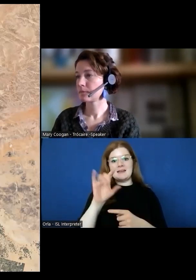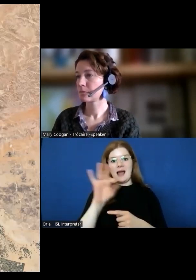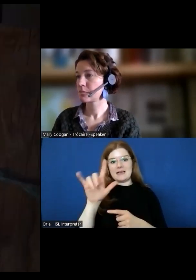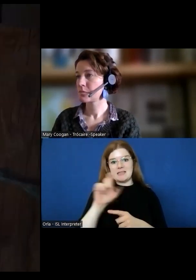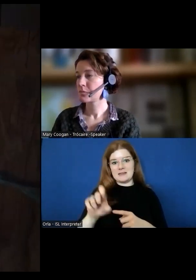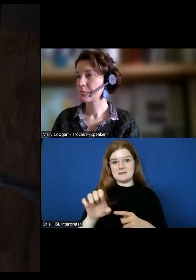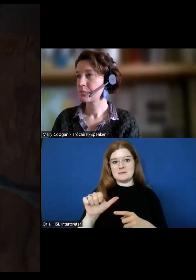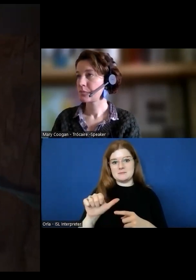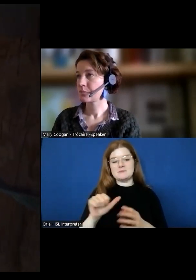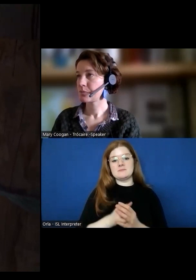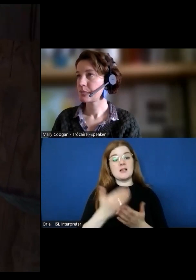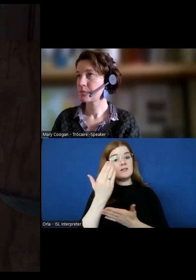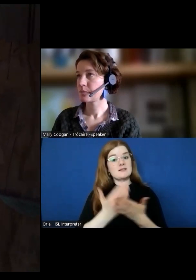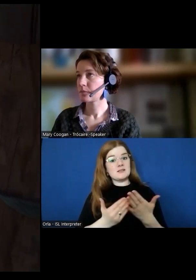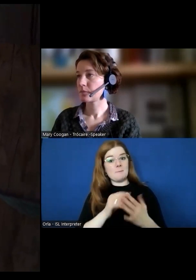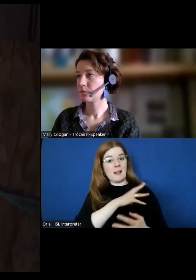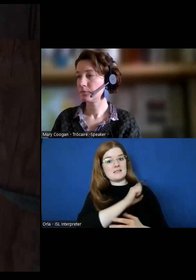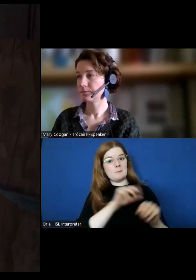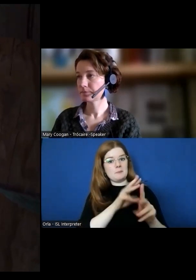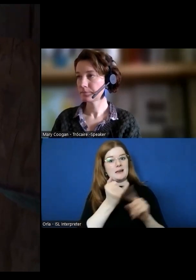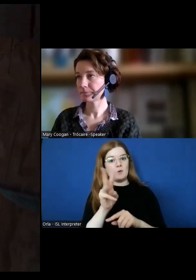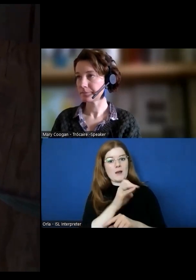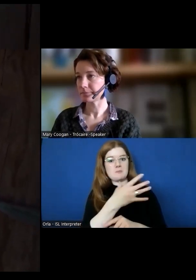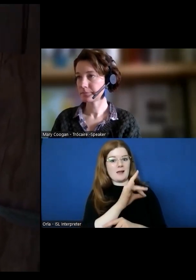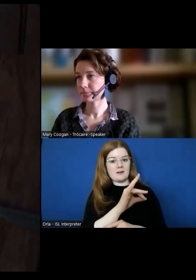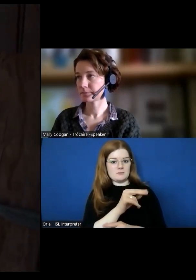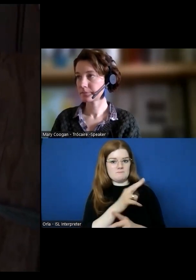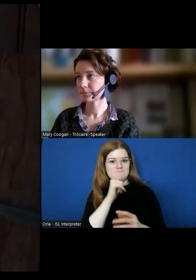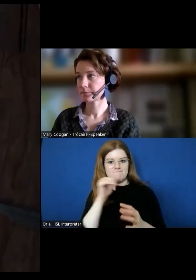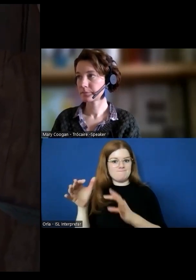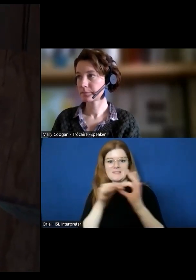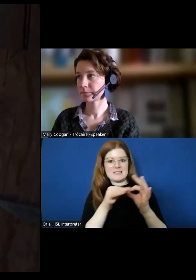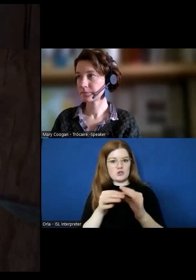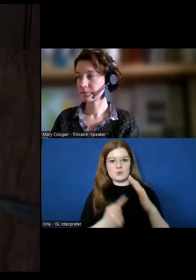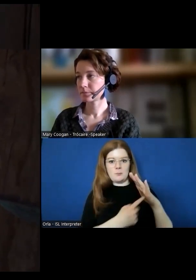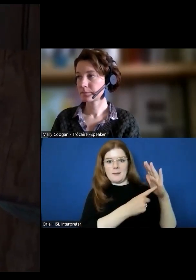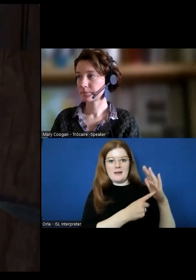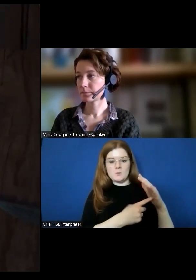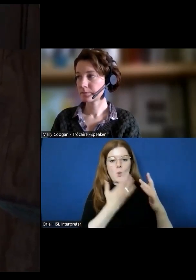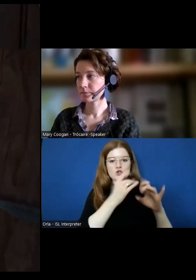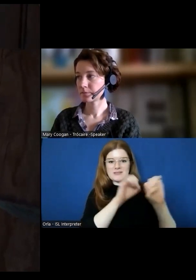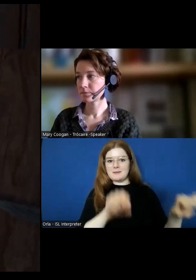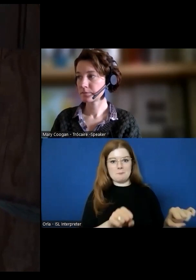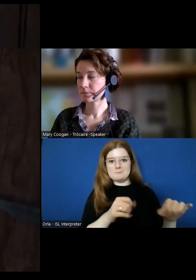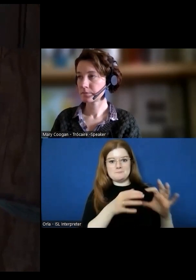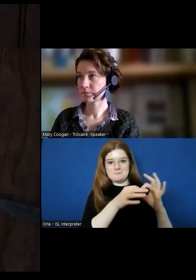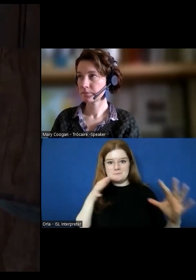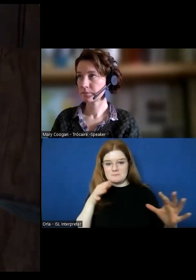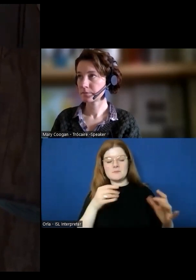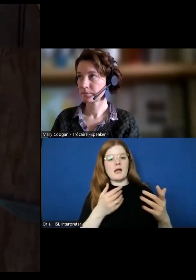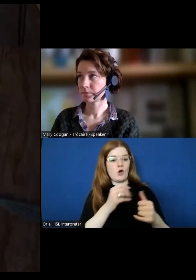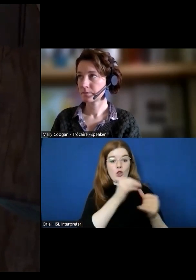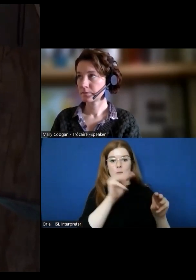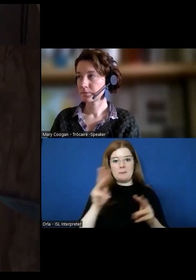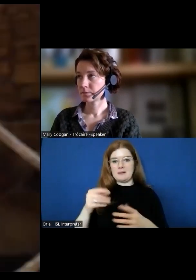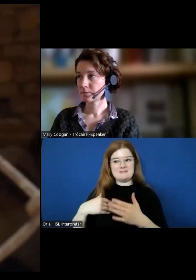Strip. Some Palestinians in the West Bank are not connected to the main water system, and others have limited access